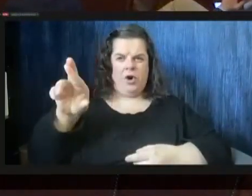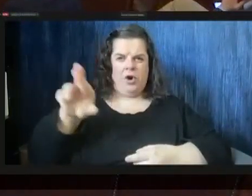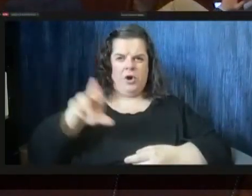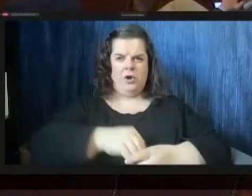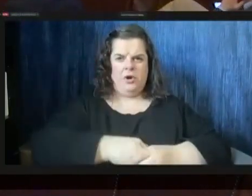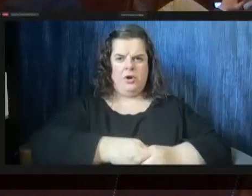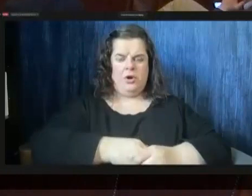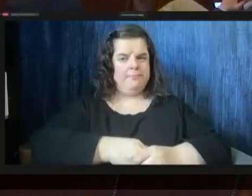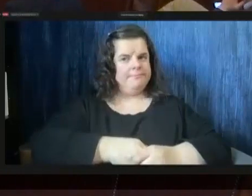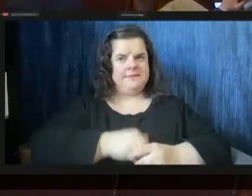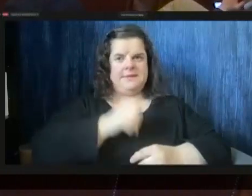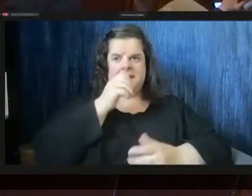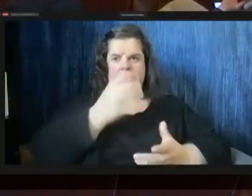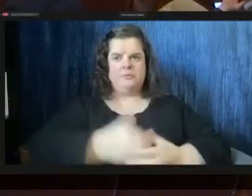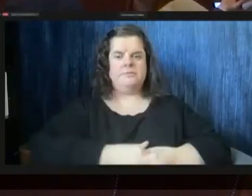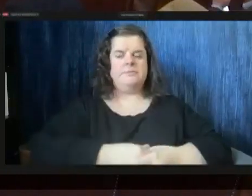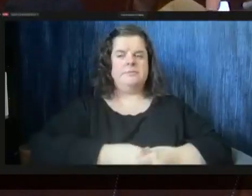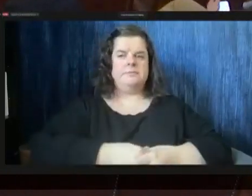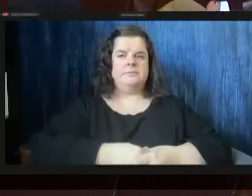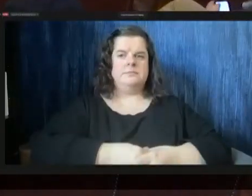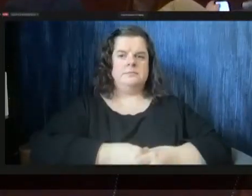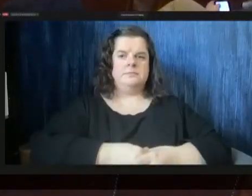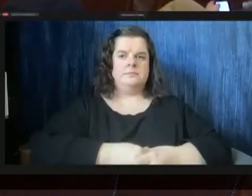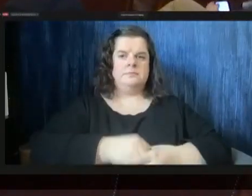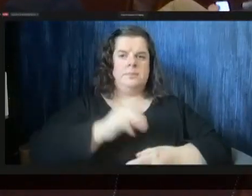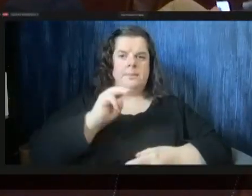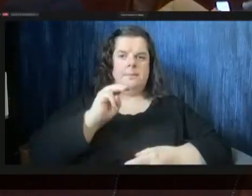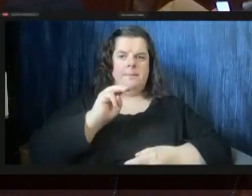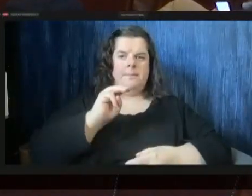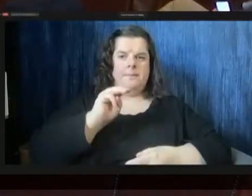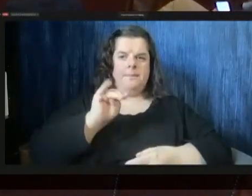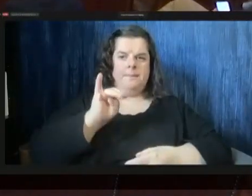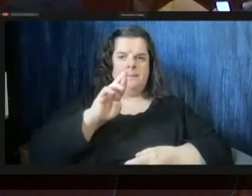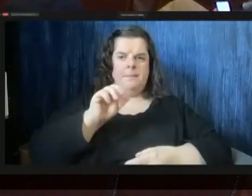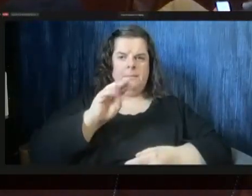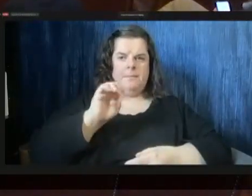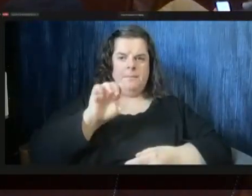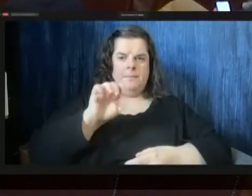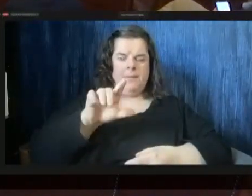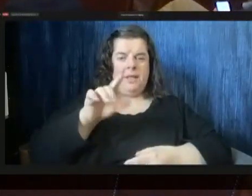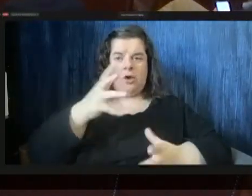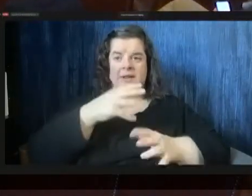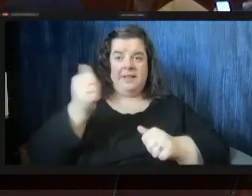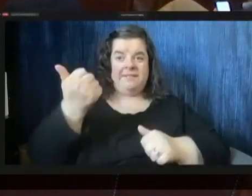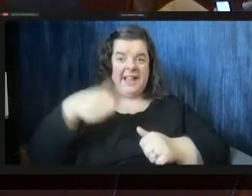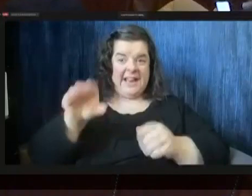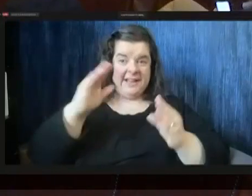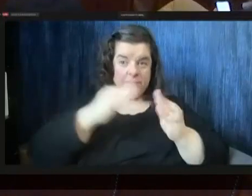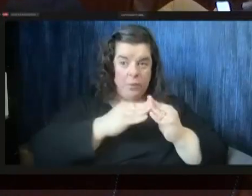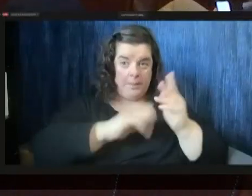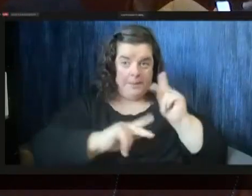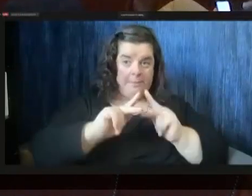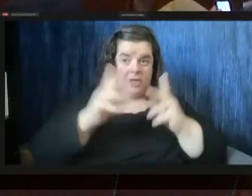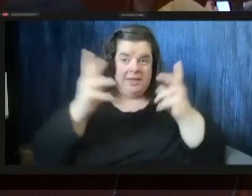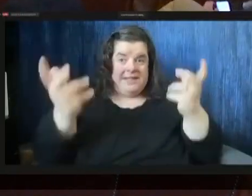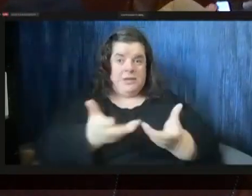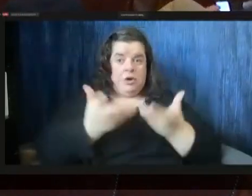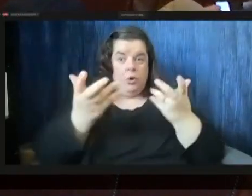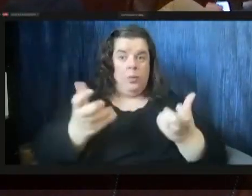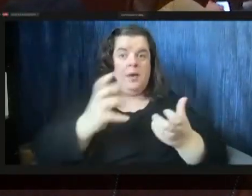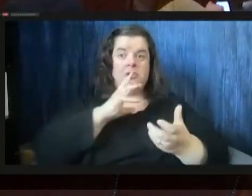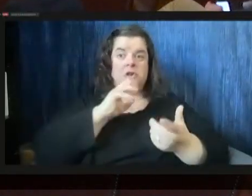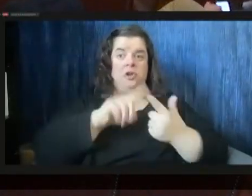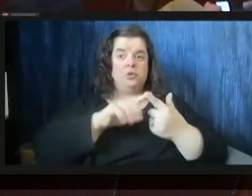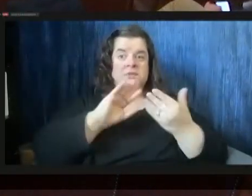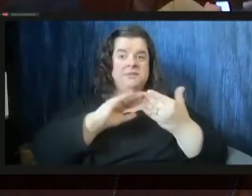Phyllis is not here. And Marimba Malines has already left. Are there any further speakers in the chambers wishing to address City